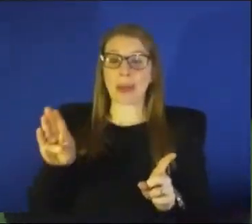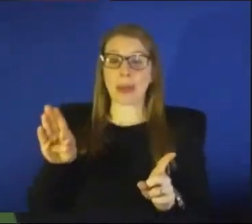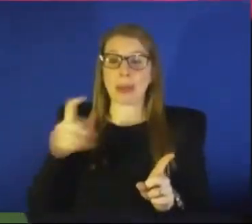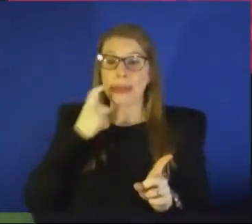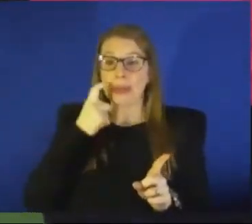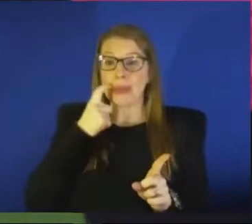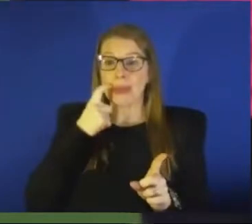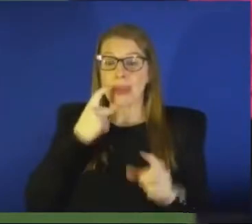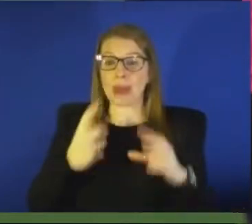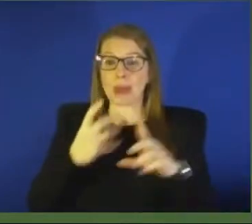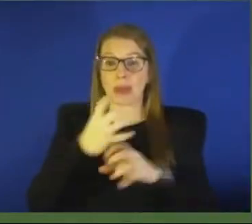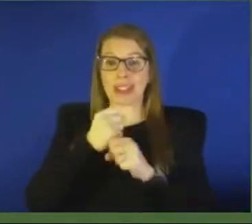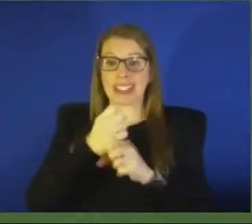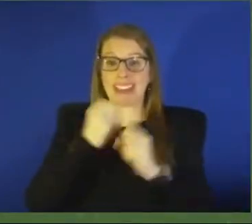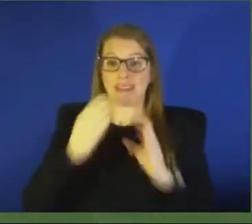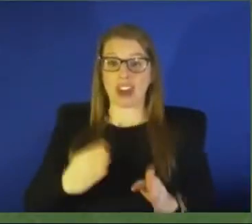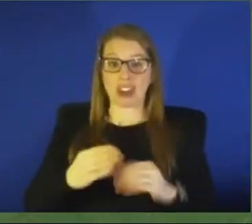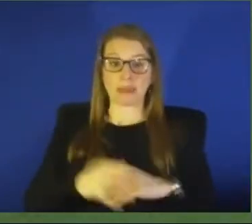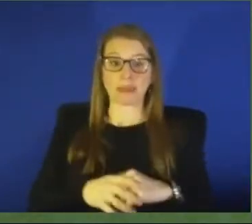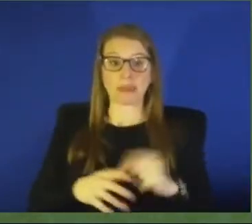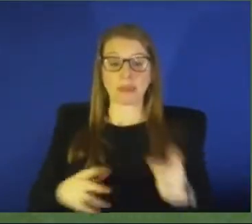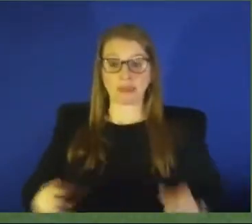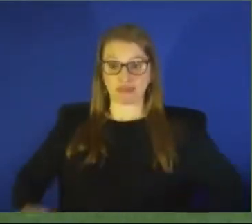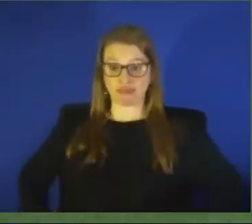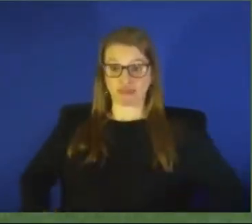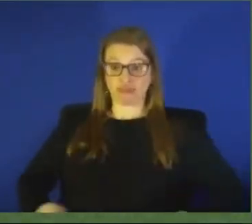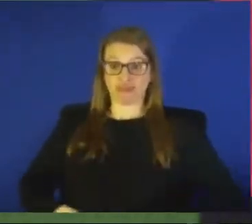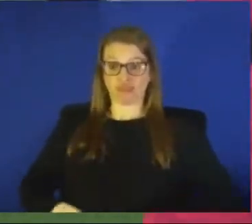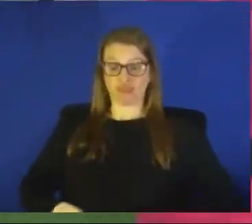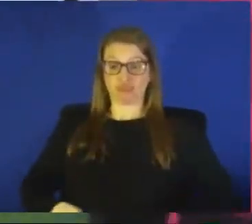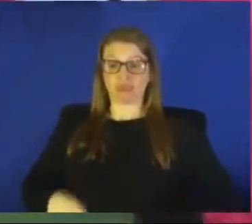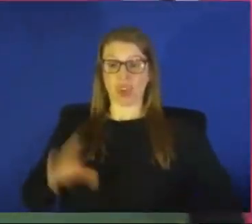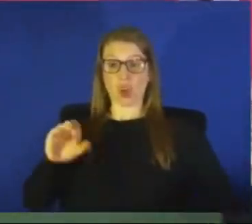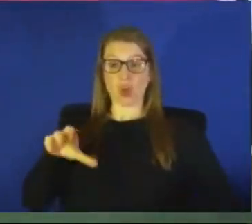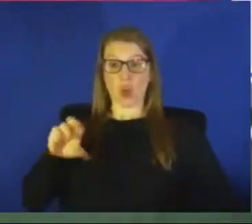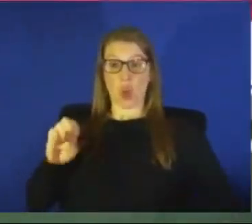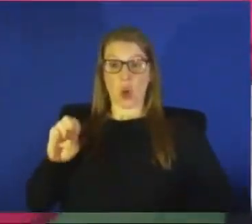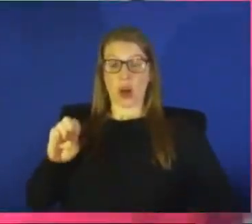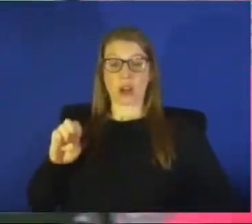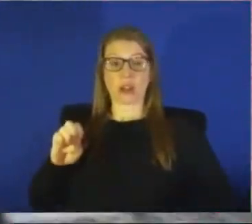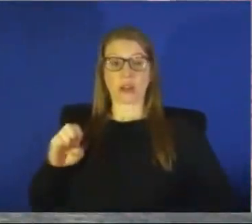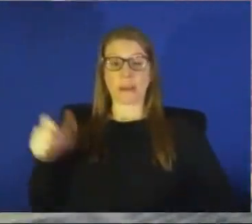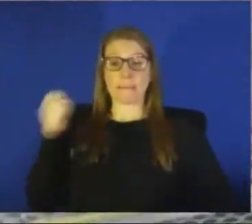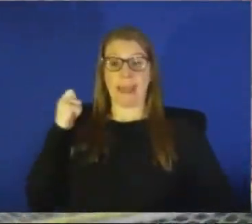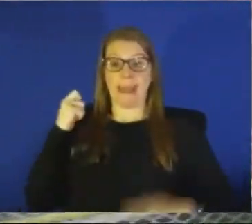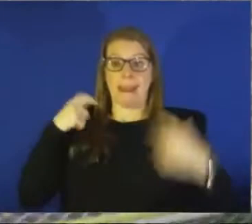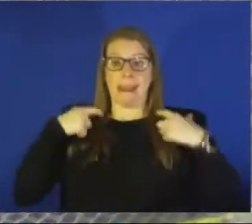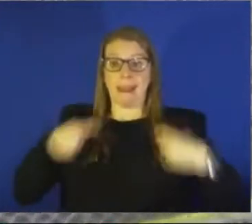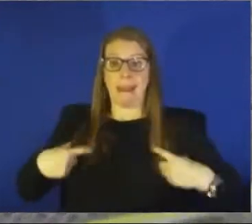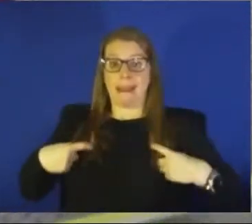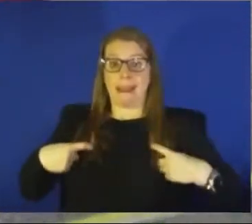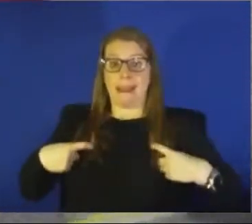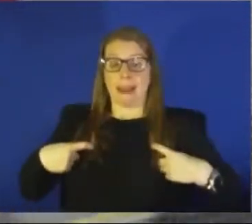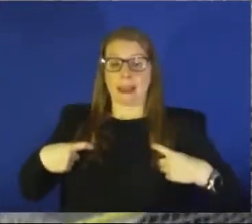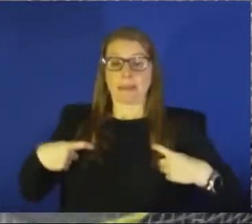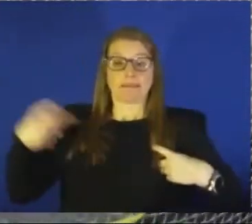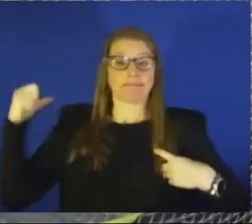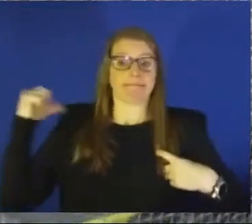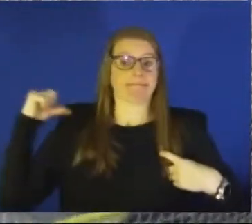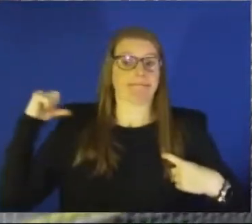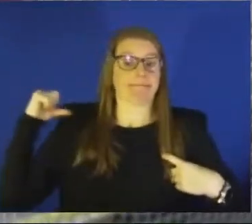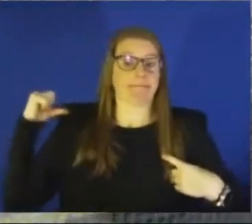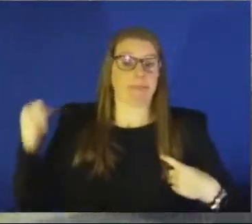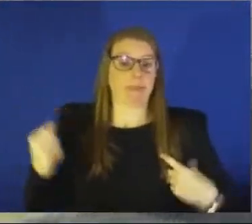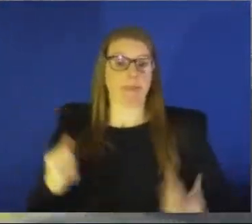The first one is going to be around her pelvis and core here. The second one on her back, up around her thoracic spine, where we get a lot of our upper